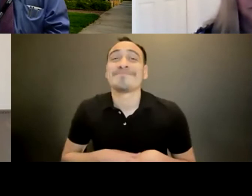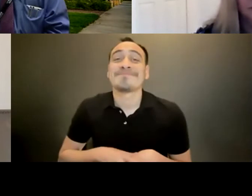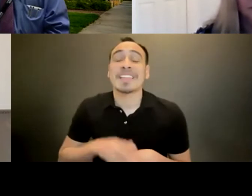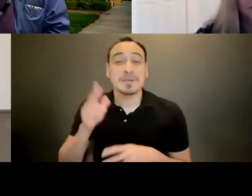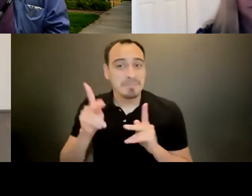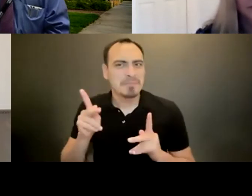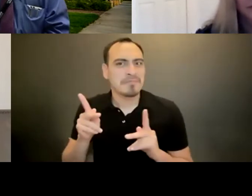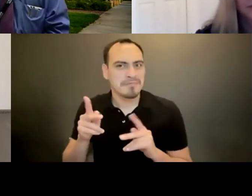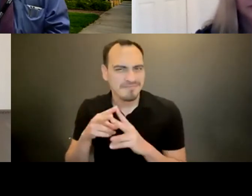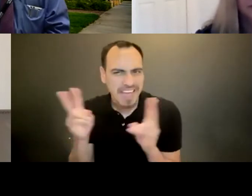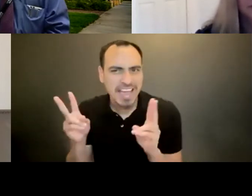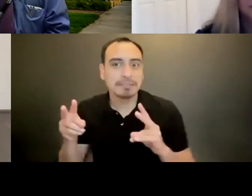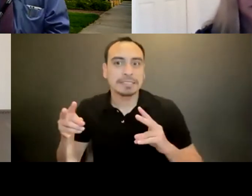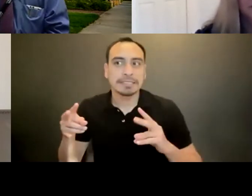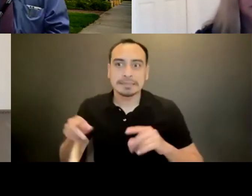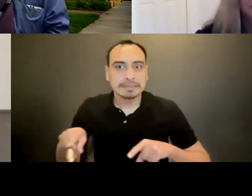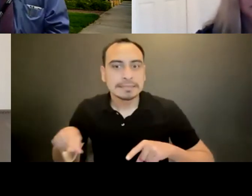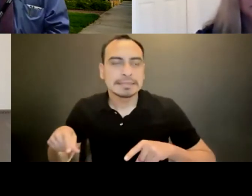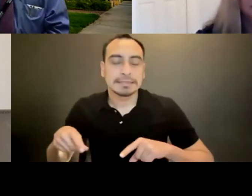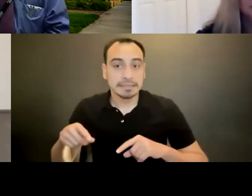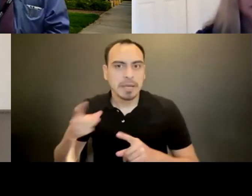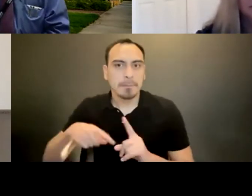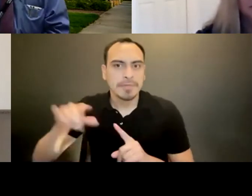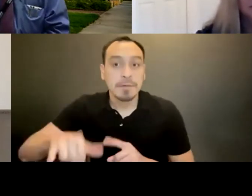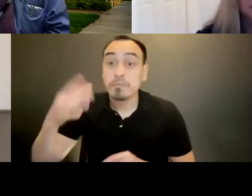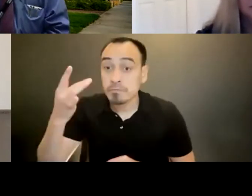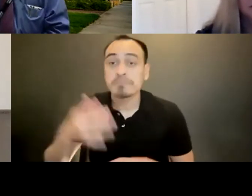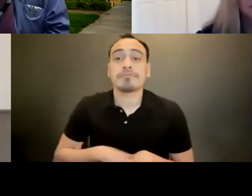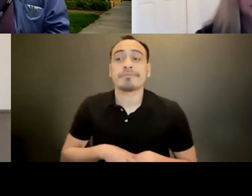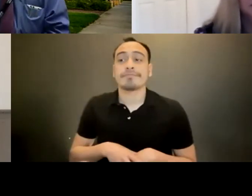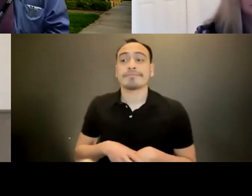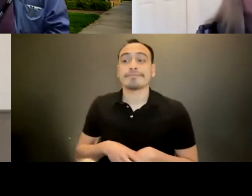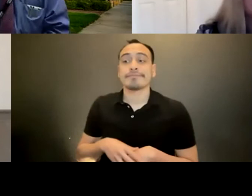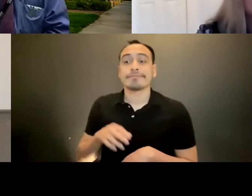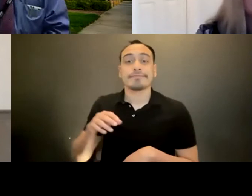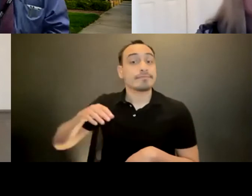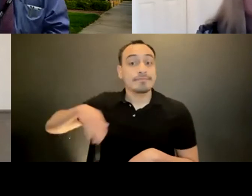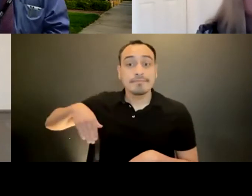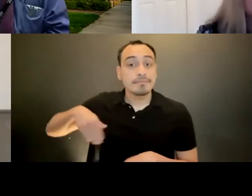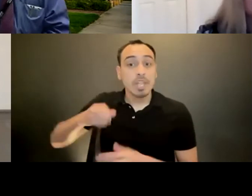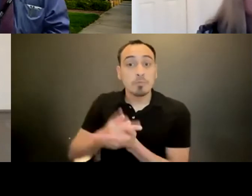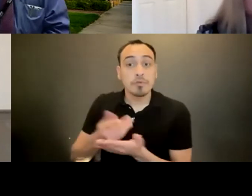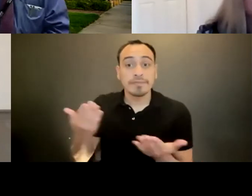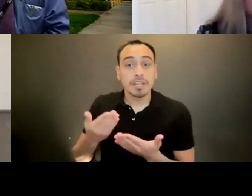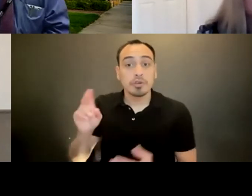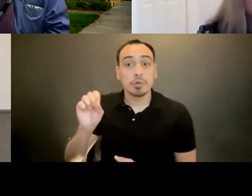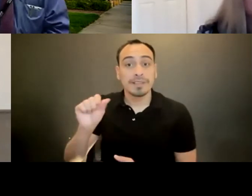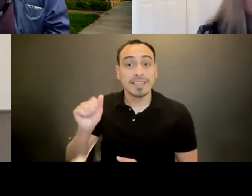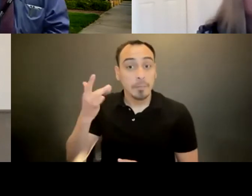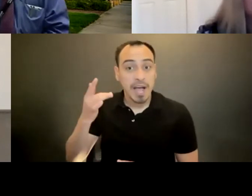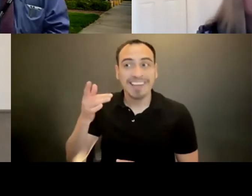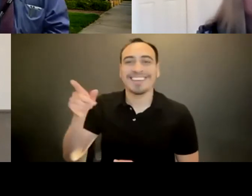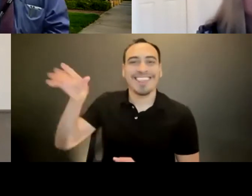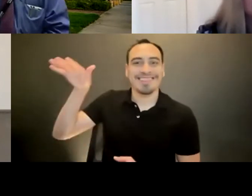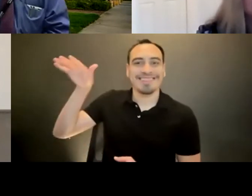anxious. First of all, the reason that it hasn't been approved in the United States is because they haven't submitted their